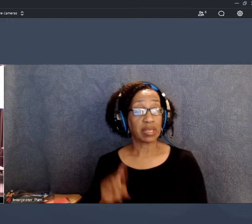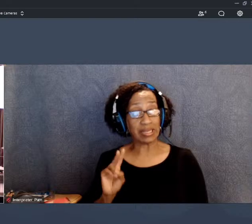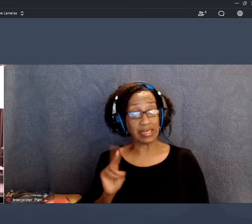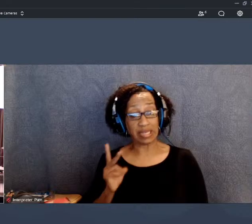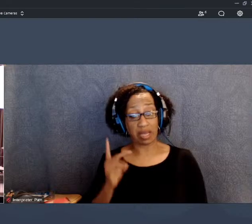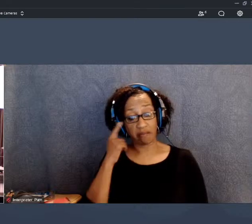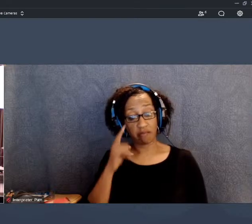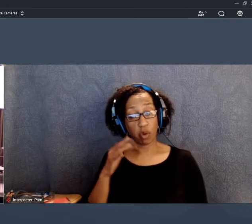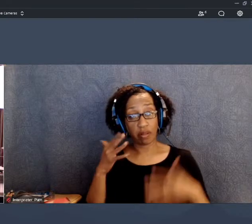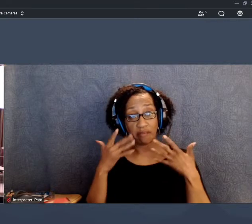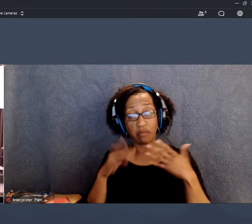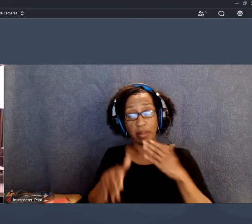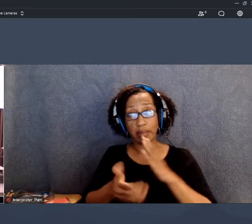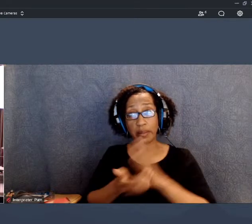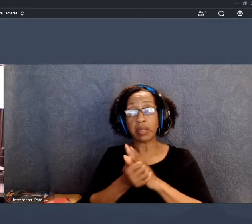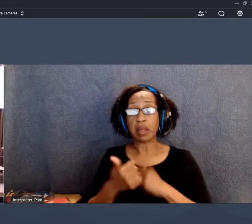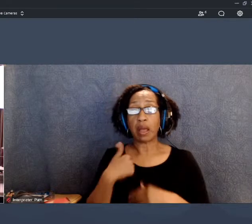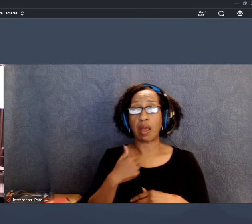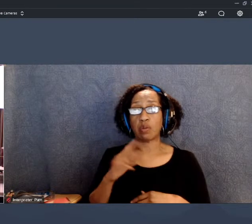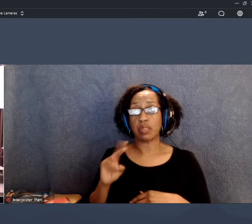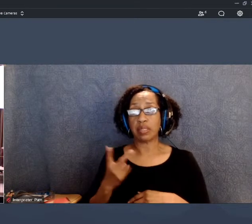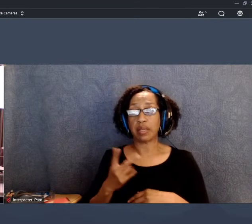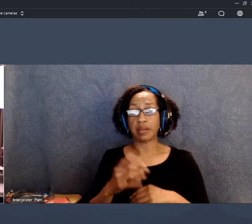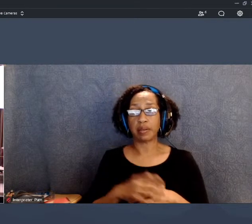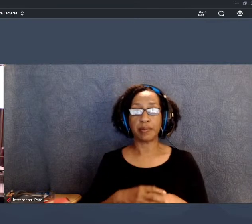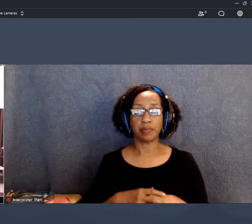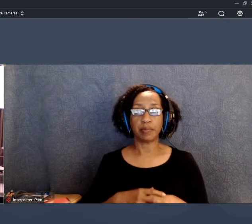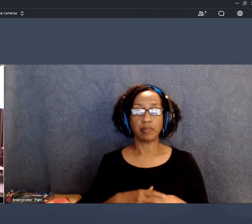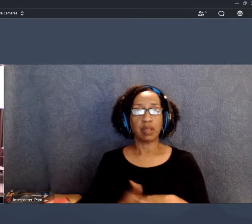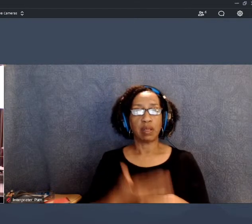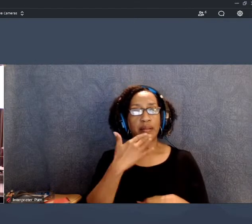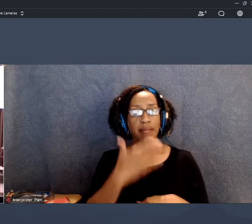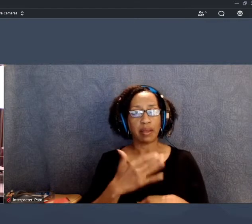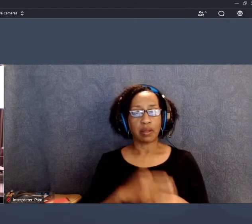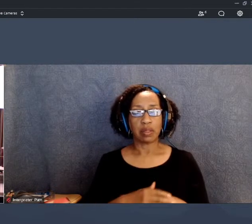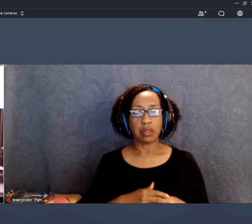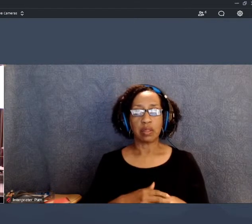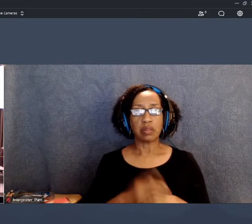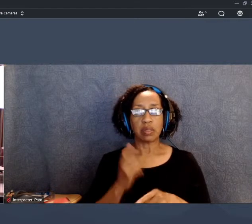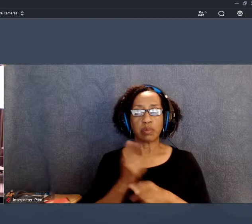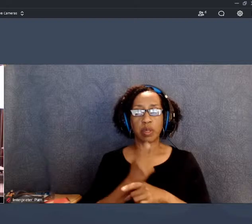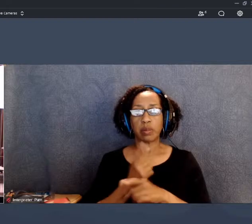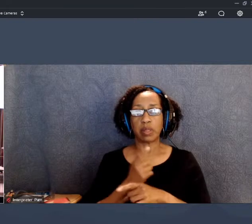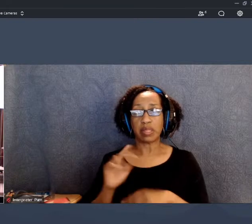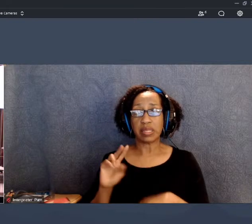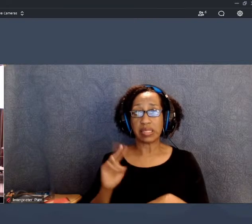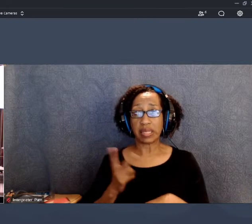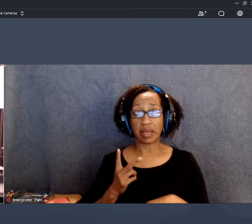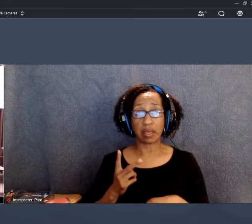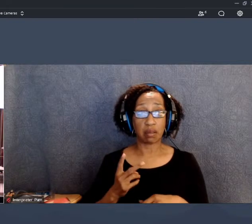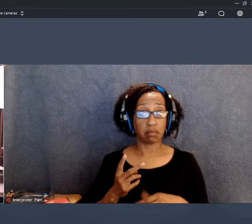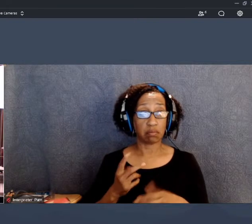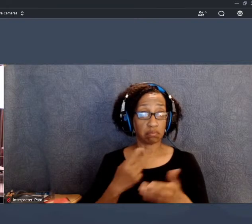amendment? Second. Yeah, second. Thank you. It's been properly second. Is there a discussion?